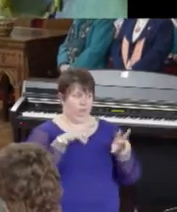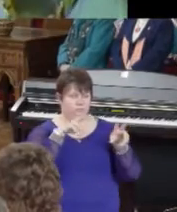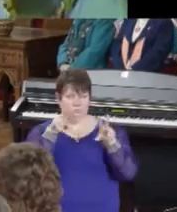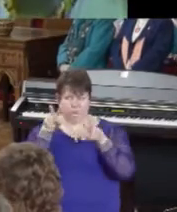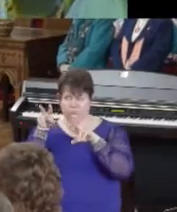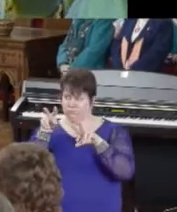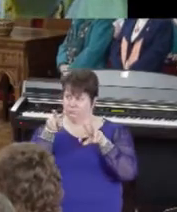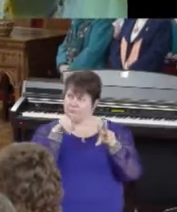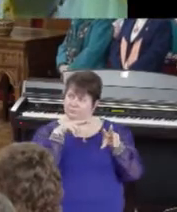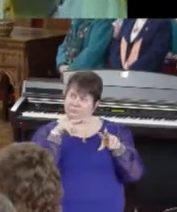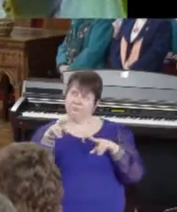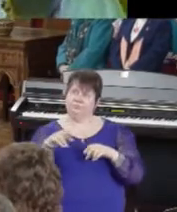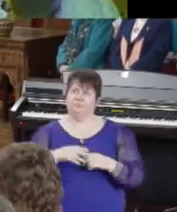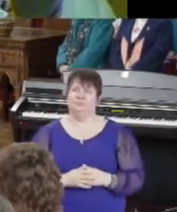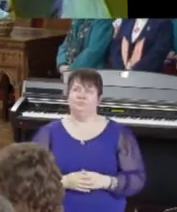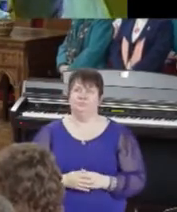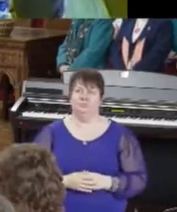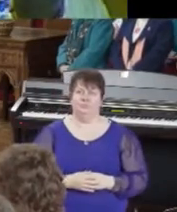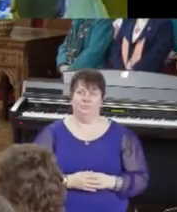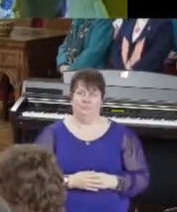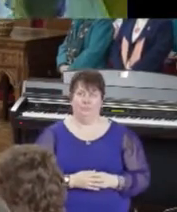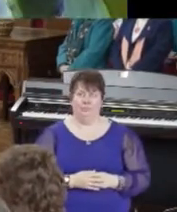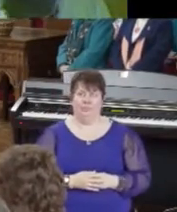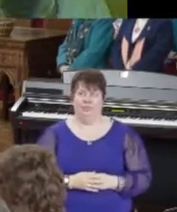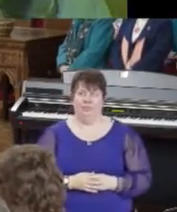you. Yes.